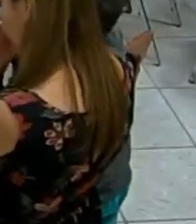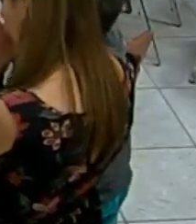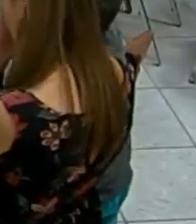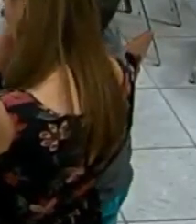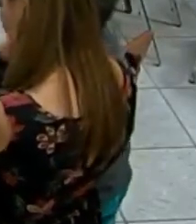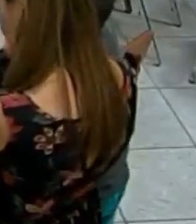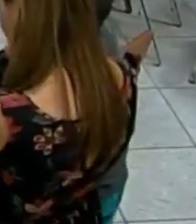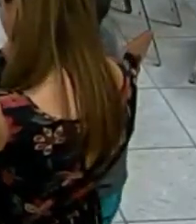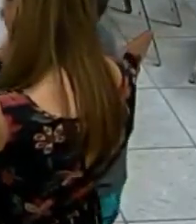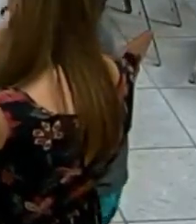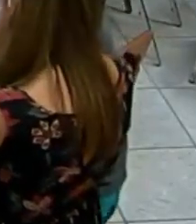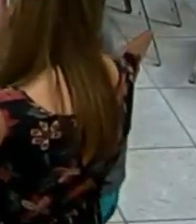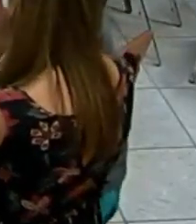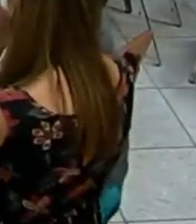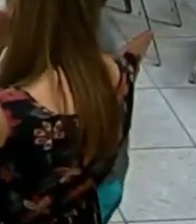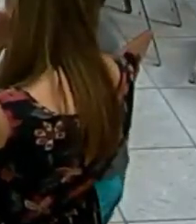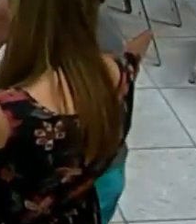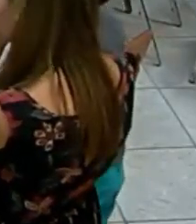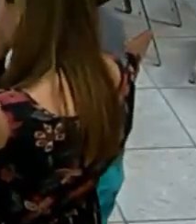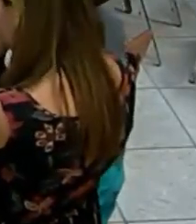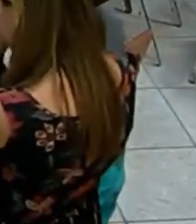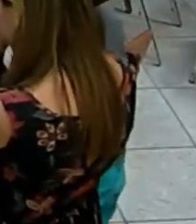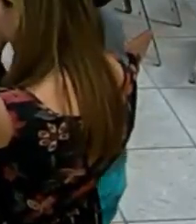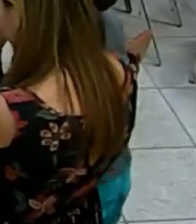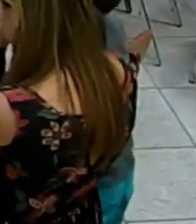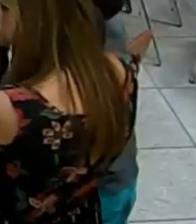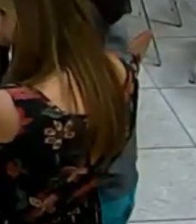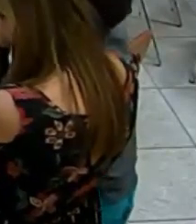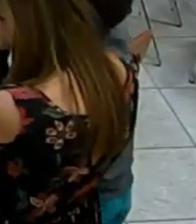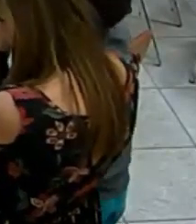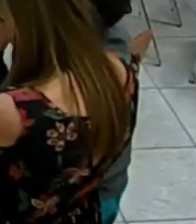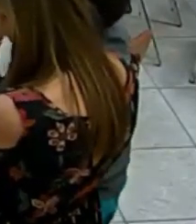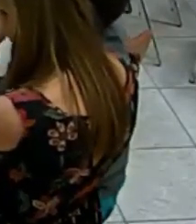Yeah, don't grow more. Amen. Growing too much.